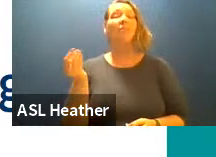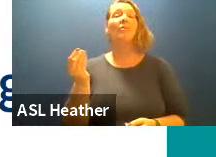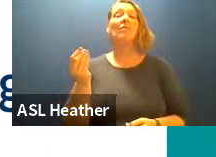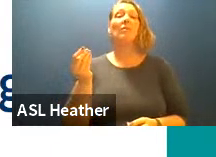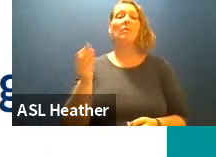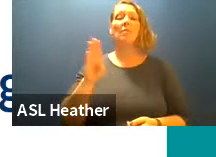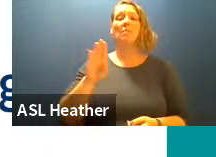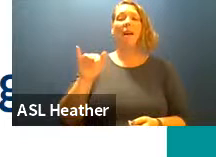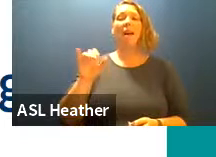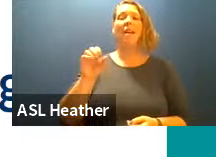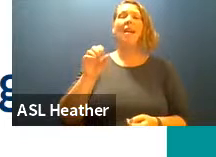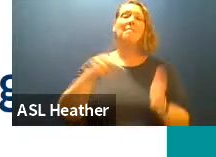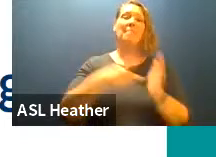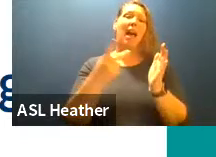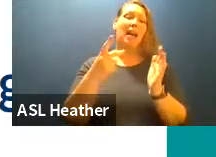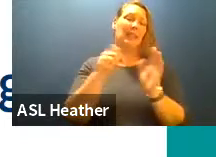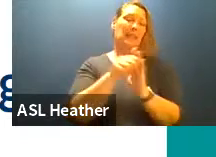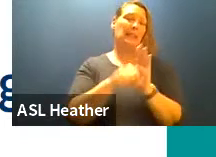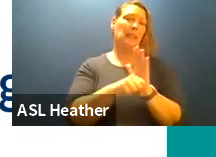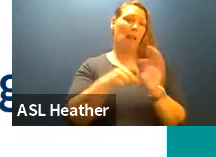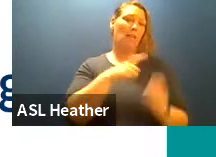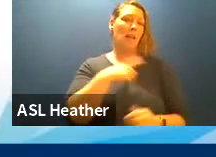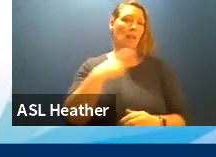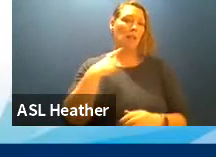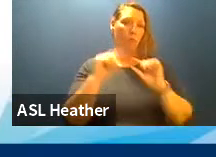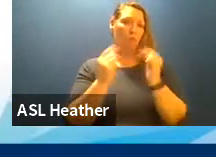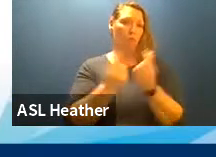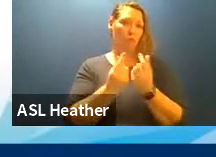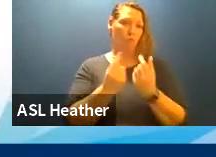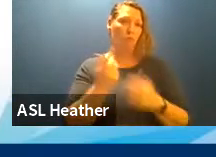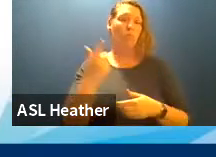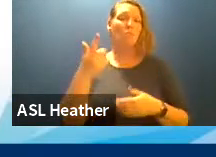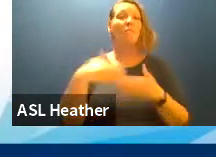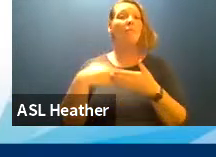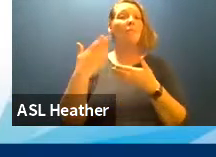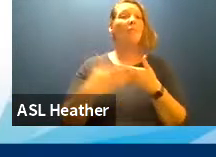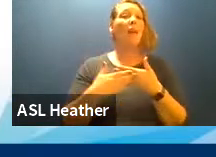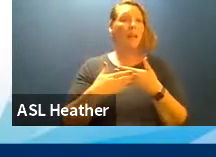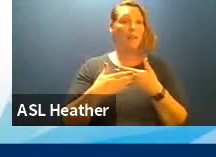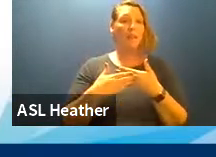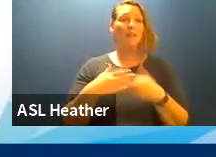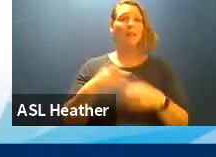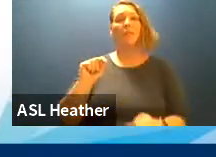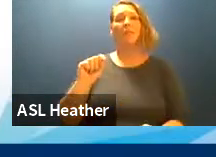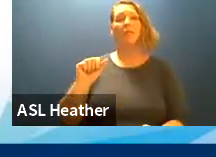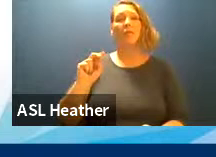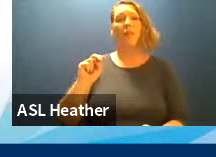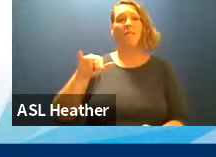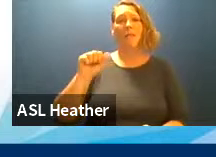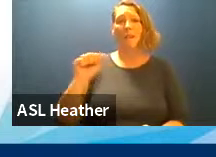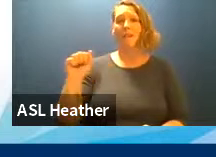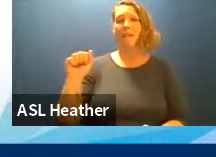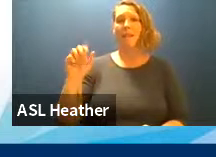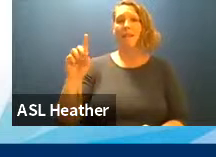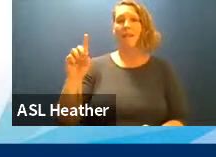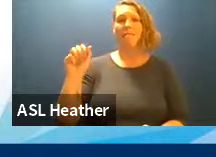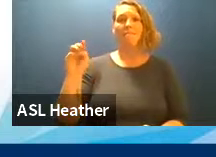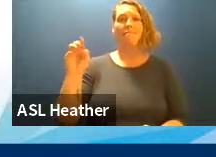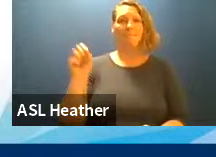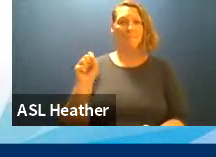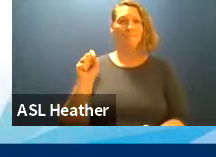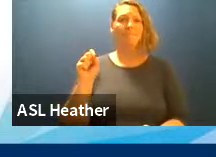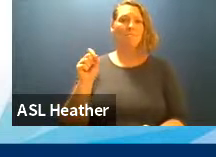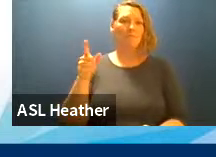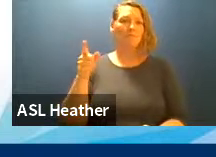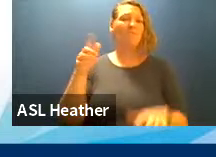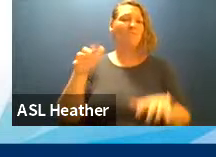the Bi-State Legislative Group. So next up is Tanya Adams, who is heading